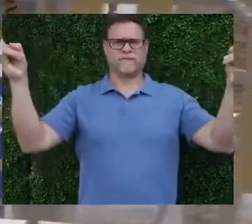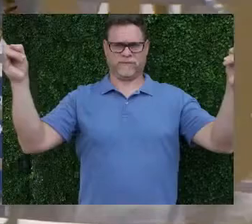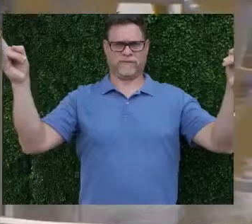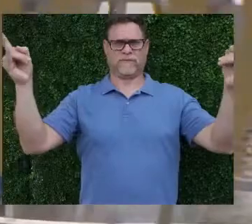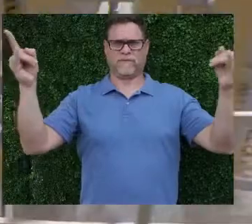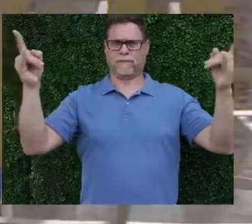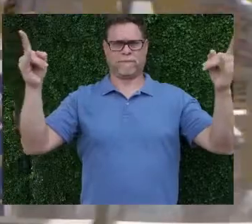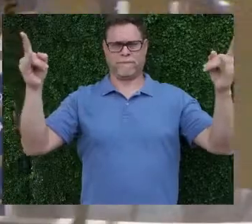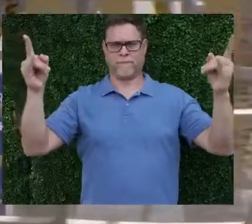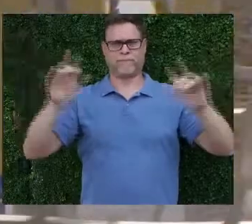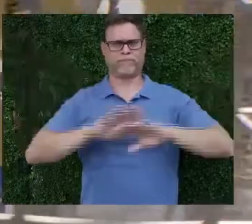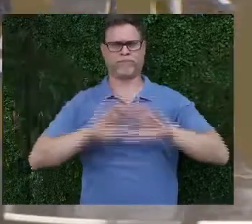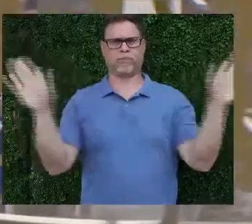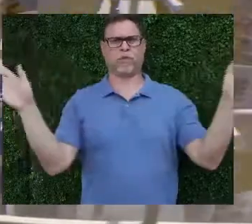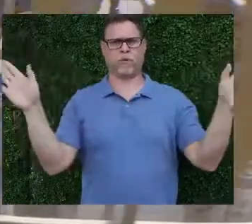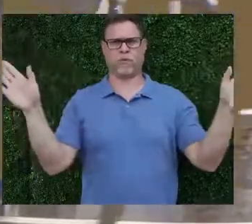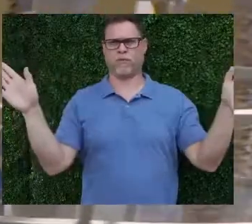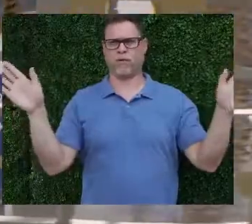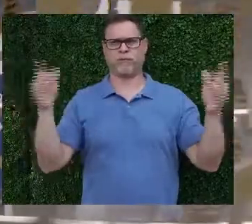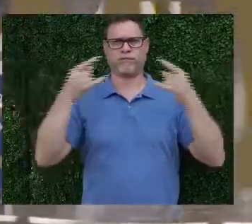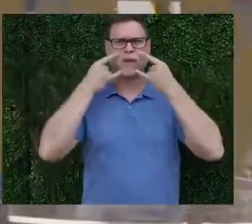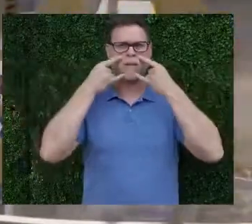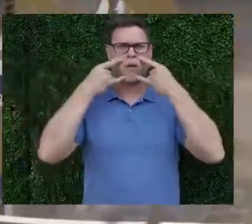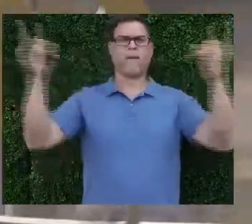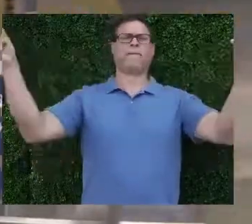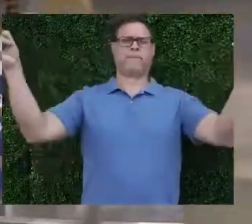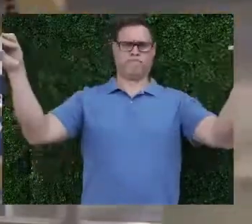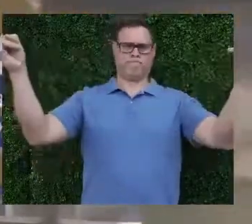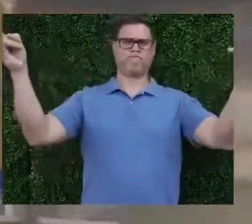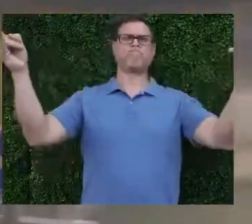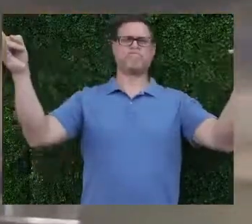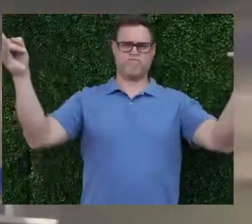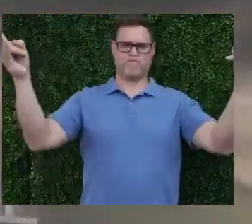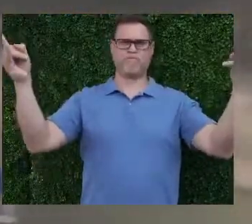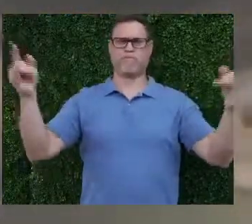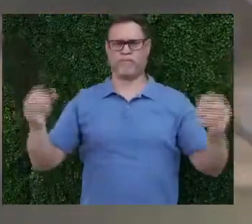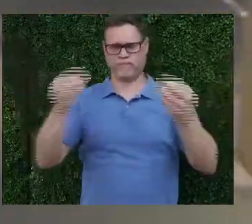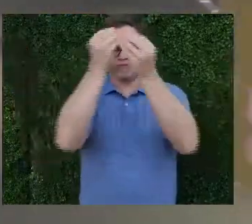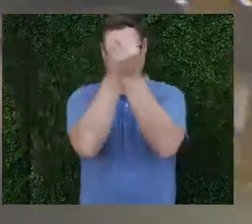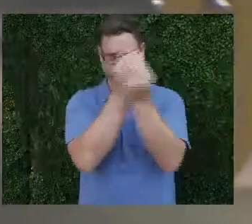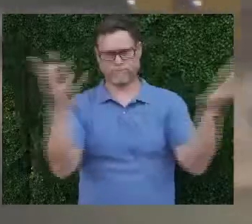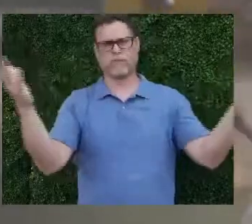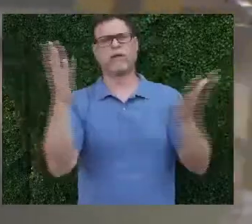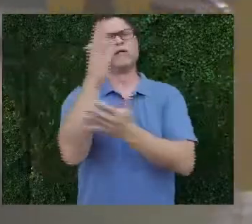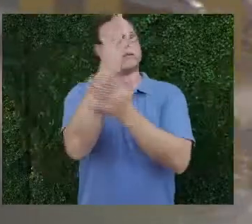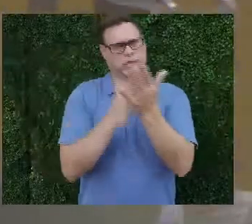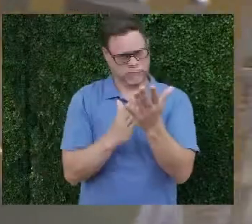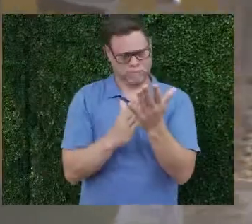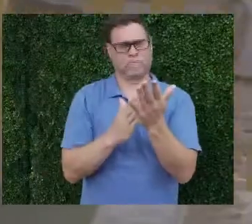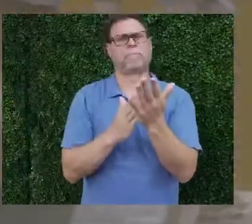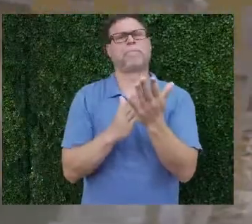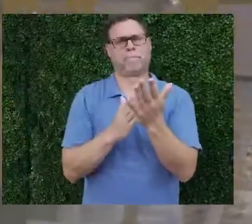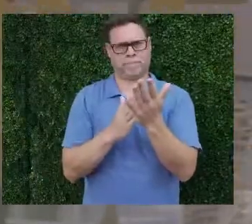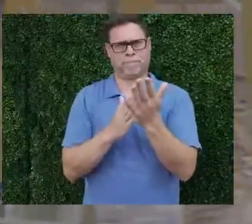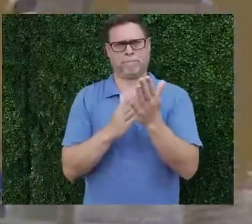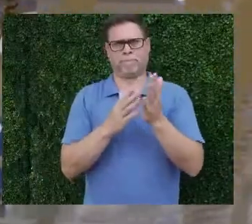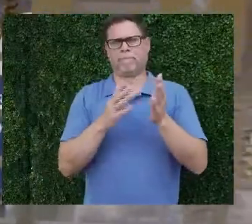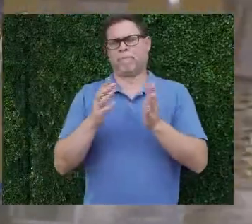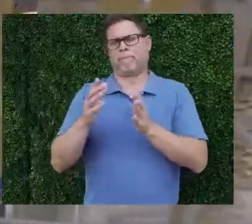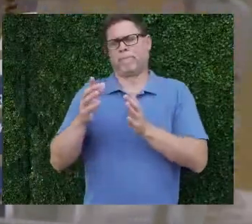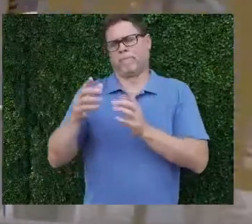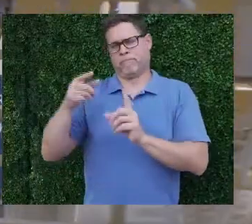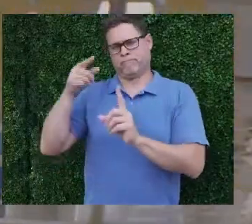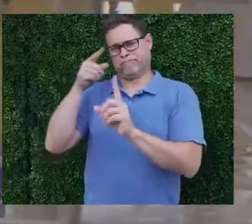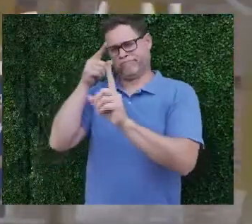beyond wearing these masks. Now, full disclosure, there are a few caveats in that respect, but we'll get to